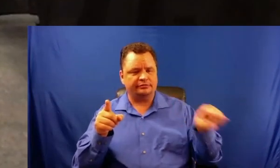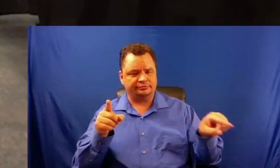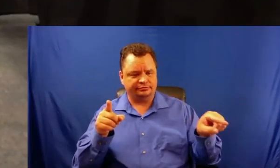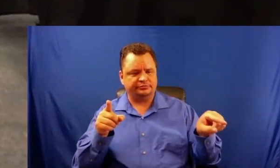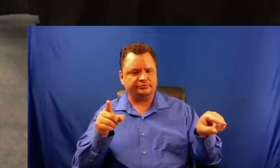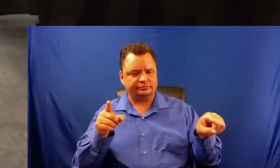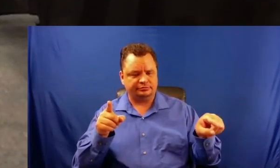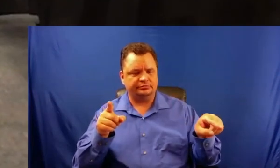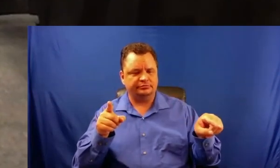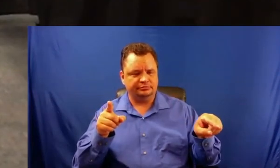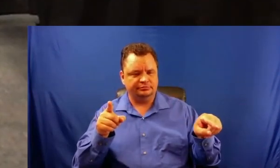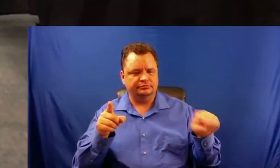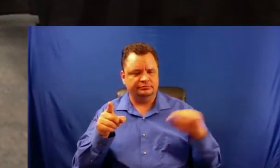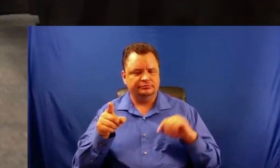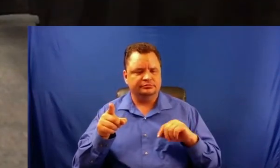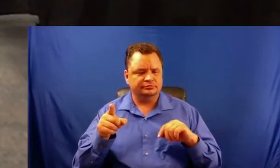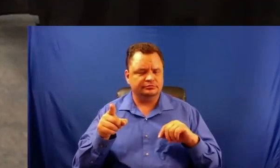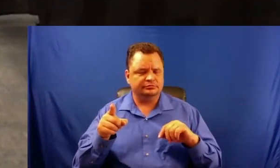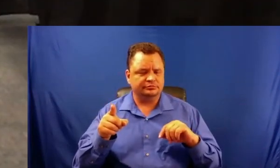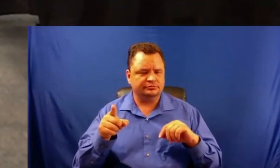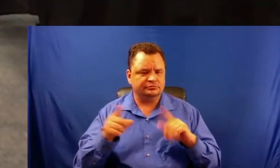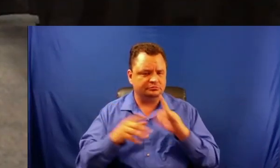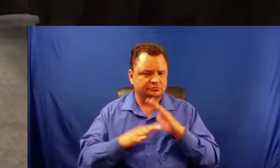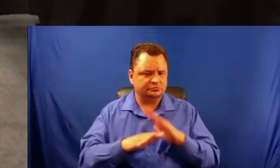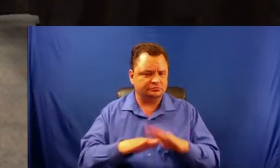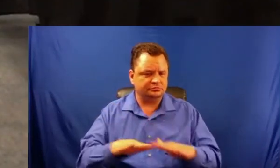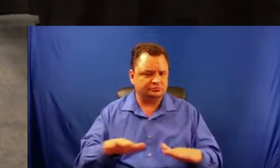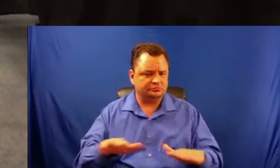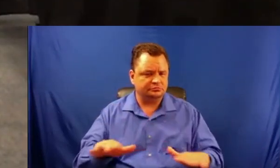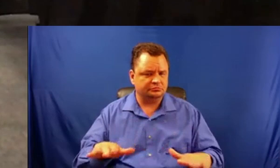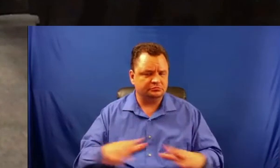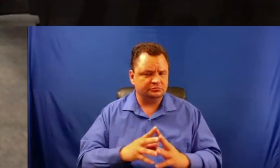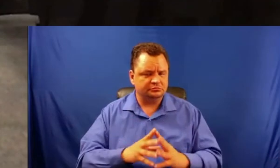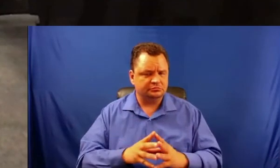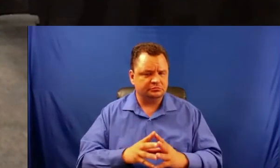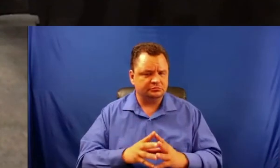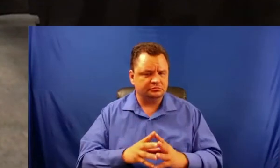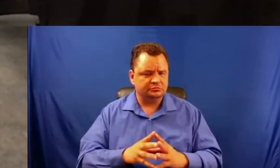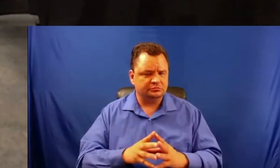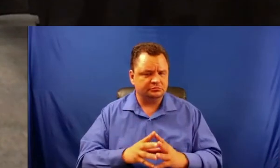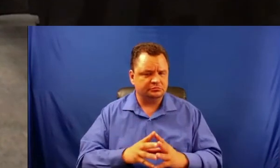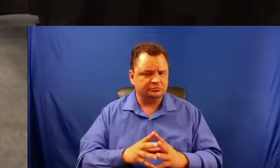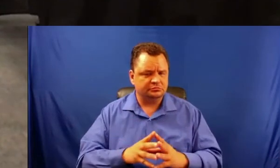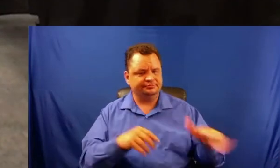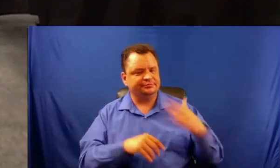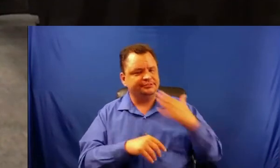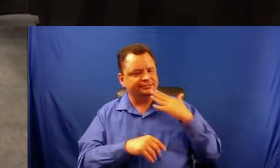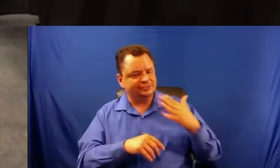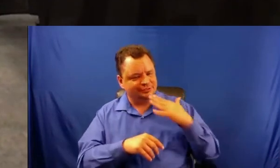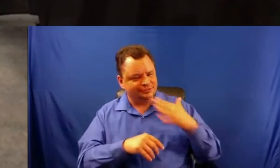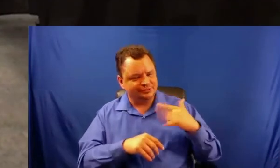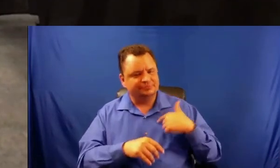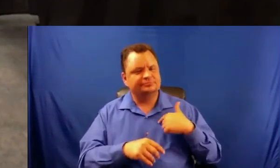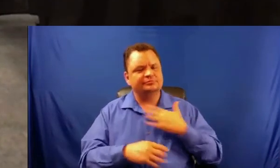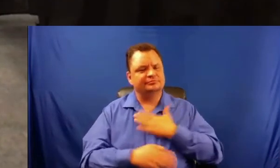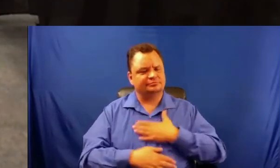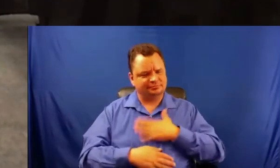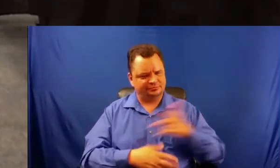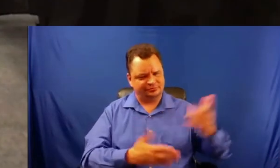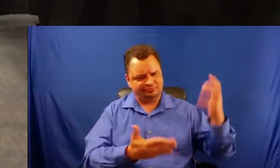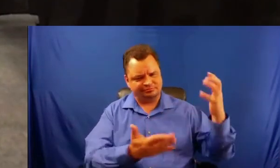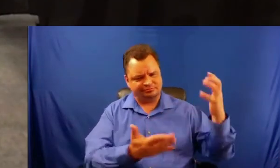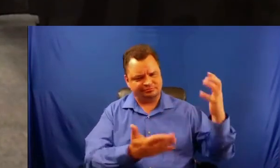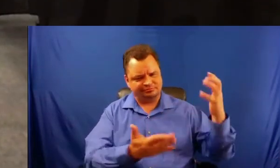Welcome, Marion. Thank you. I appreciate the chance to talk with you today. My name is Marion Hordequin. I'm an El Paso